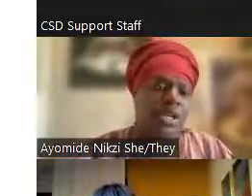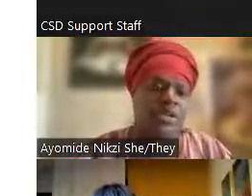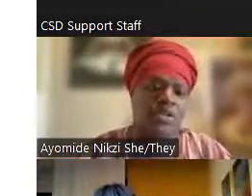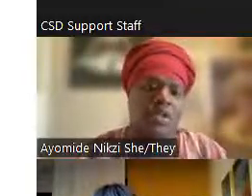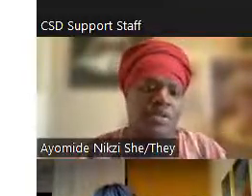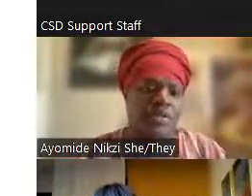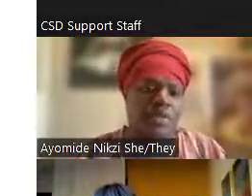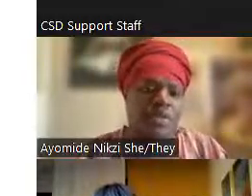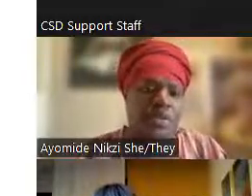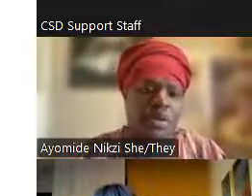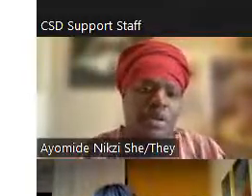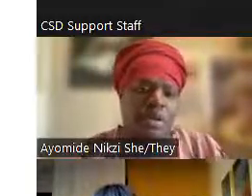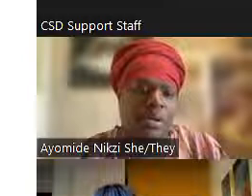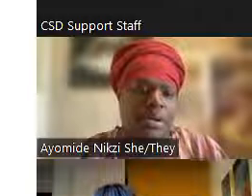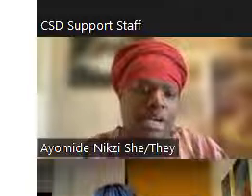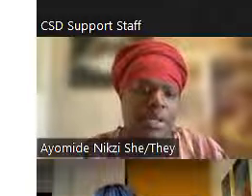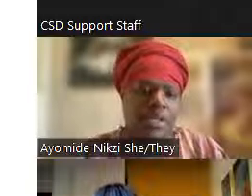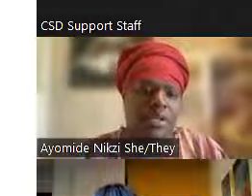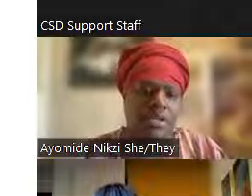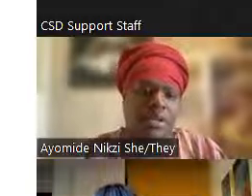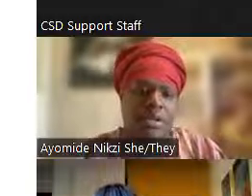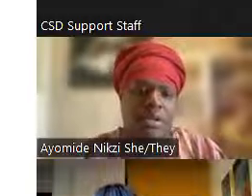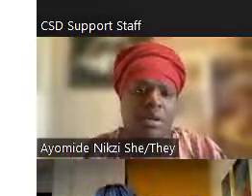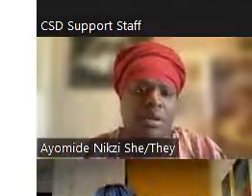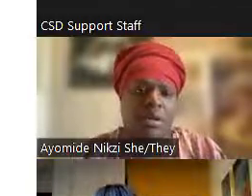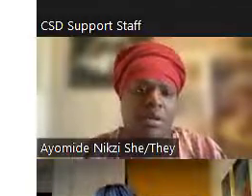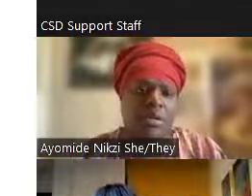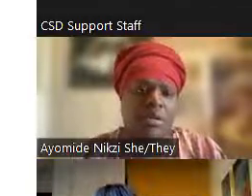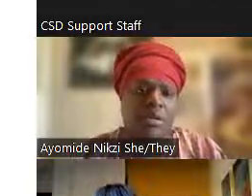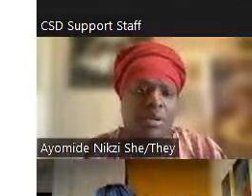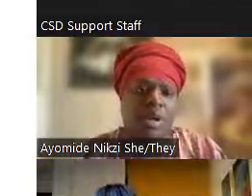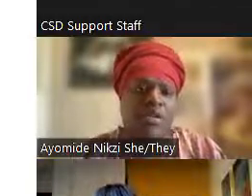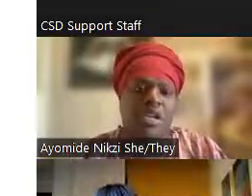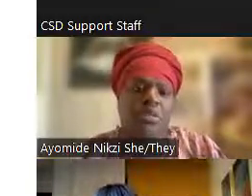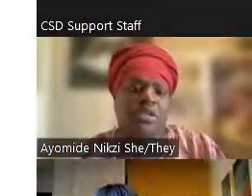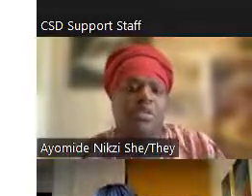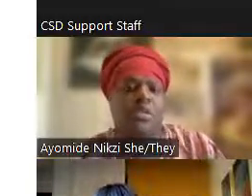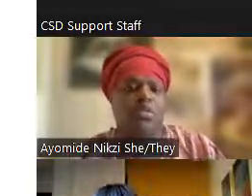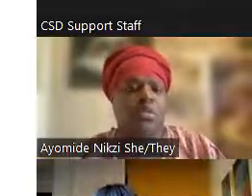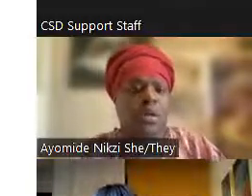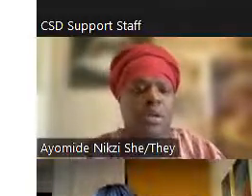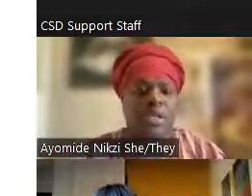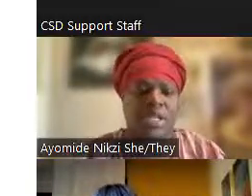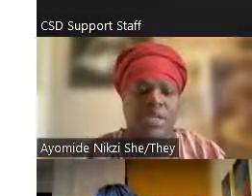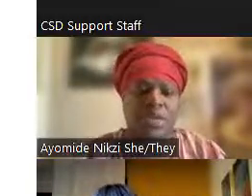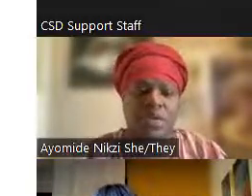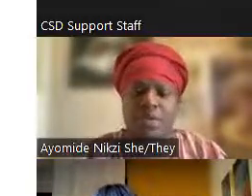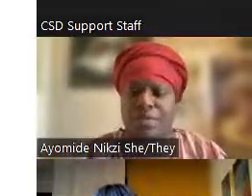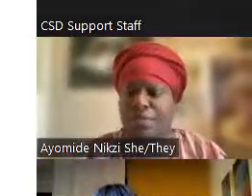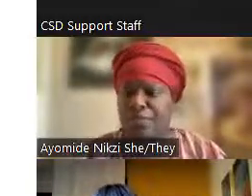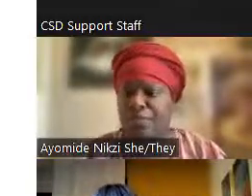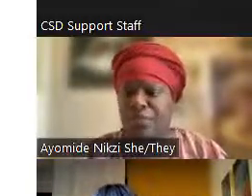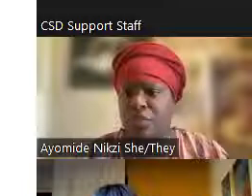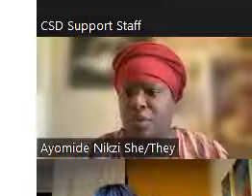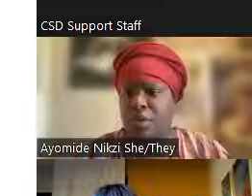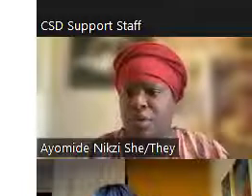on you, be constructive, look forward and discuss how to make commission work more successful in the future.